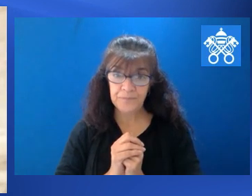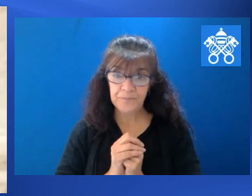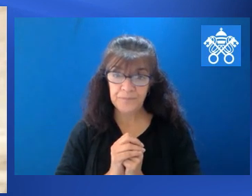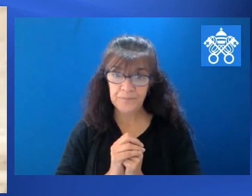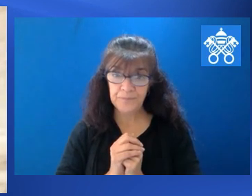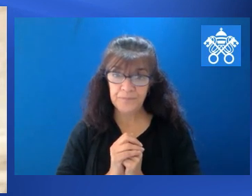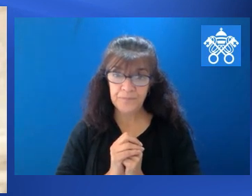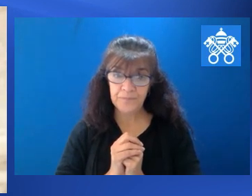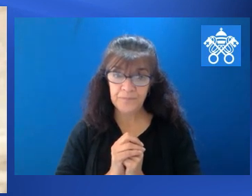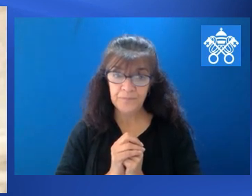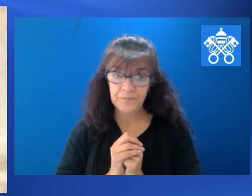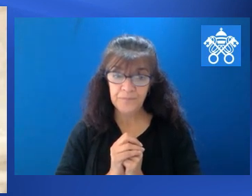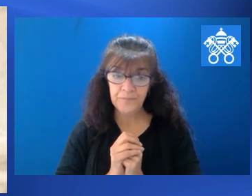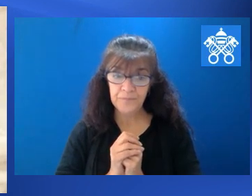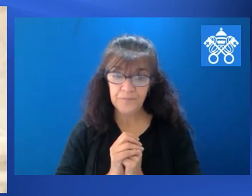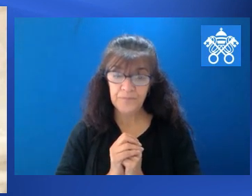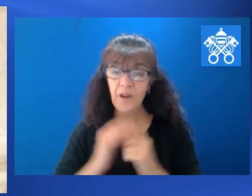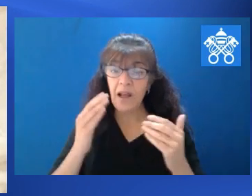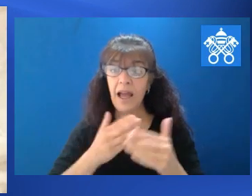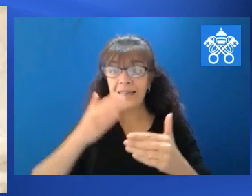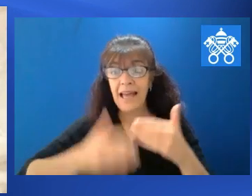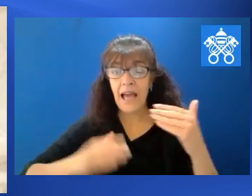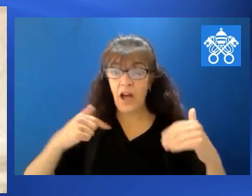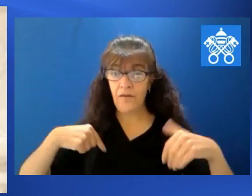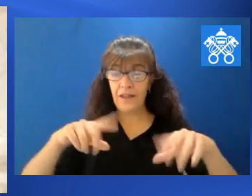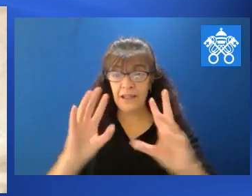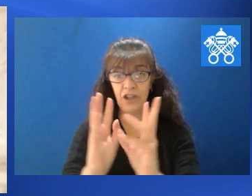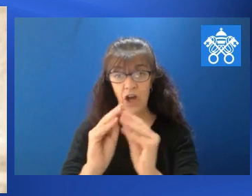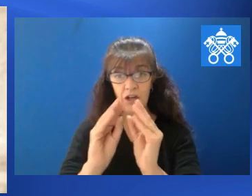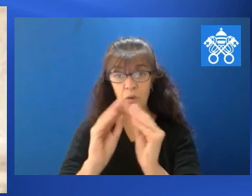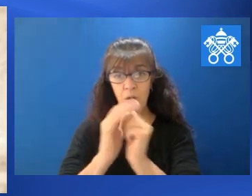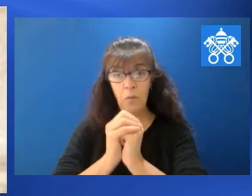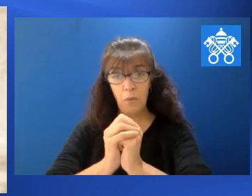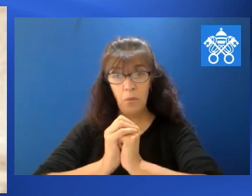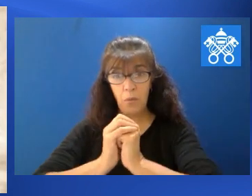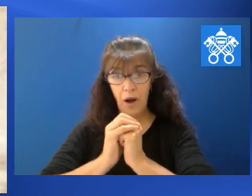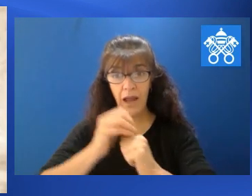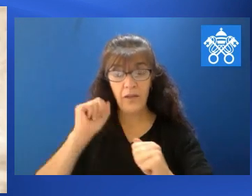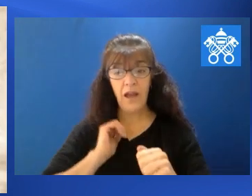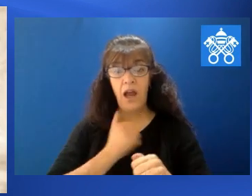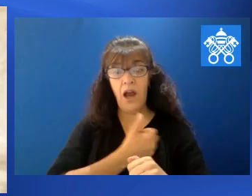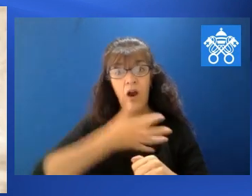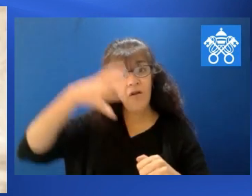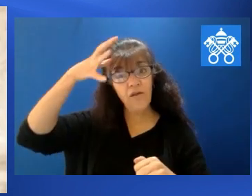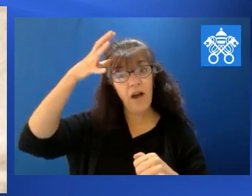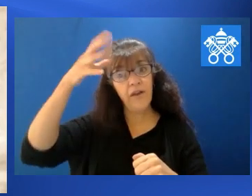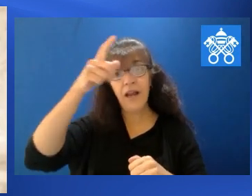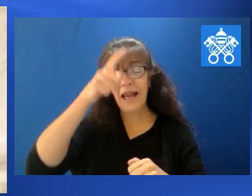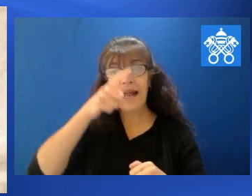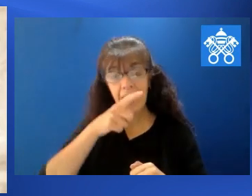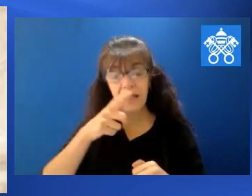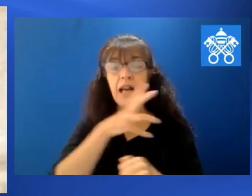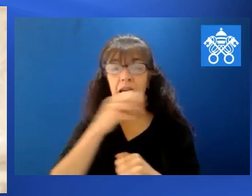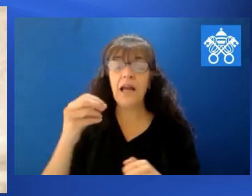reminding that at the end of this audience we will pray the Our Father in Latin, and Pope Francis will express